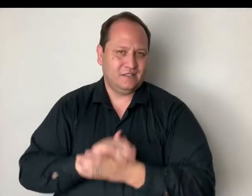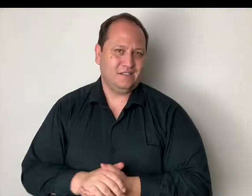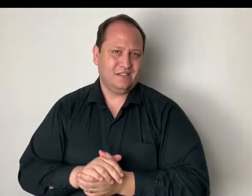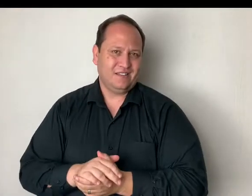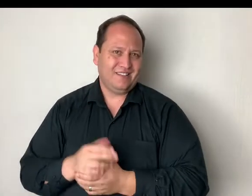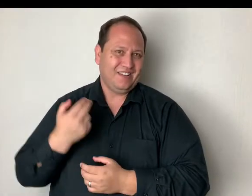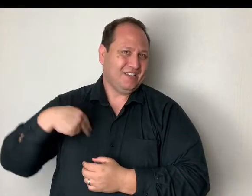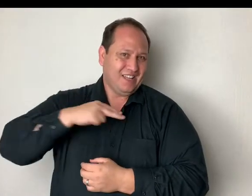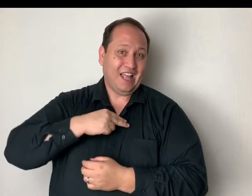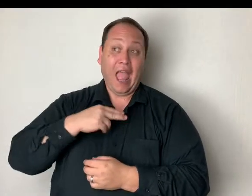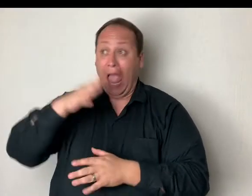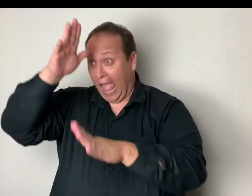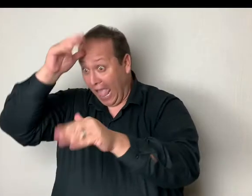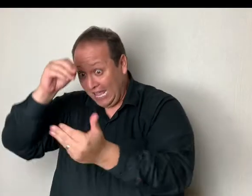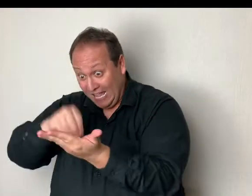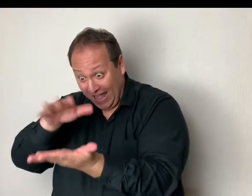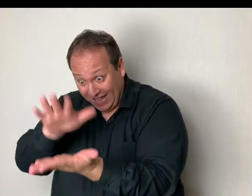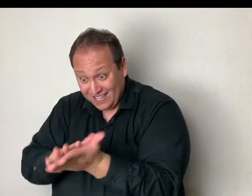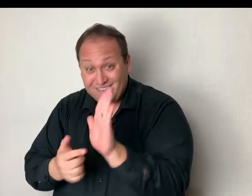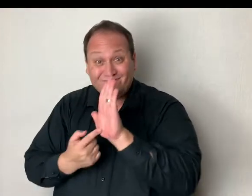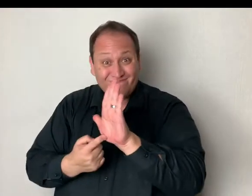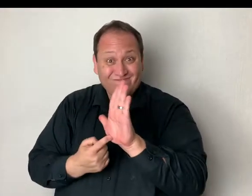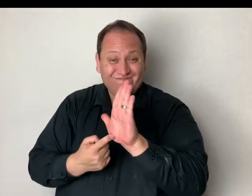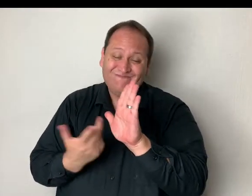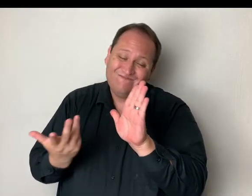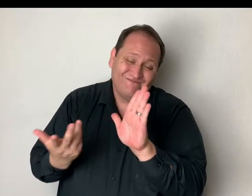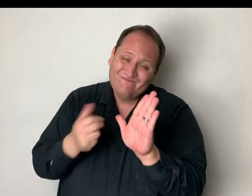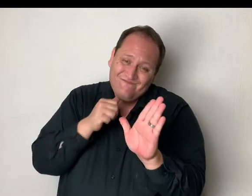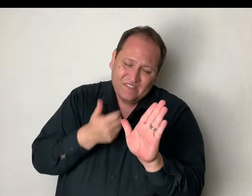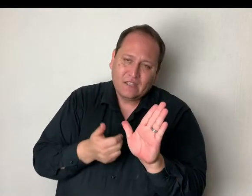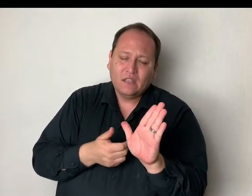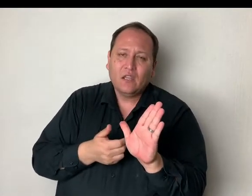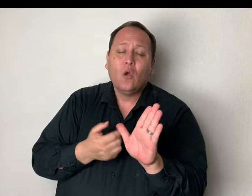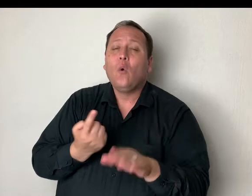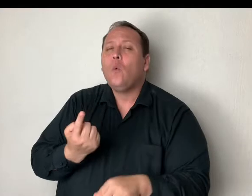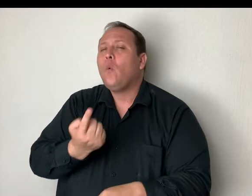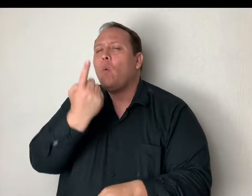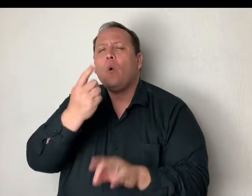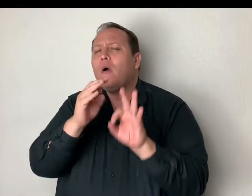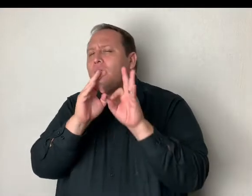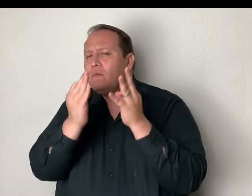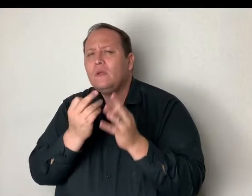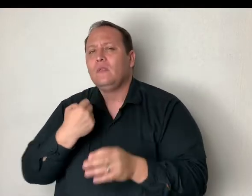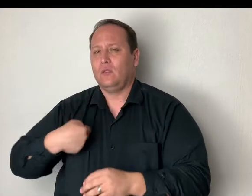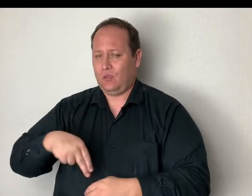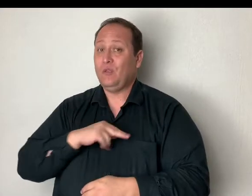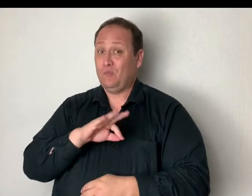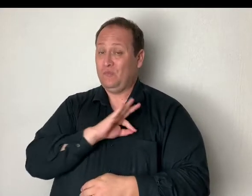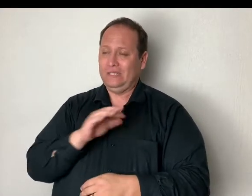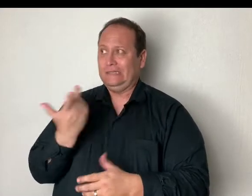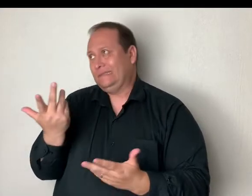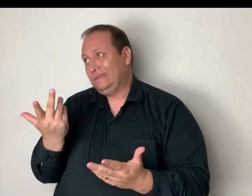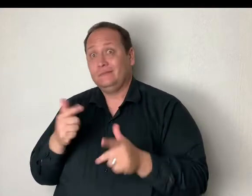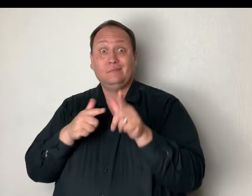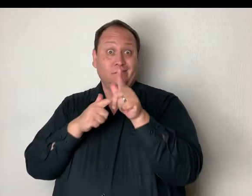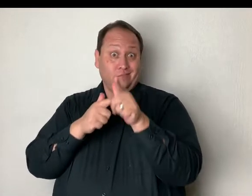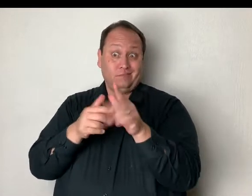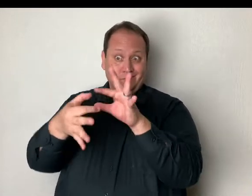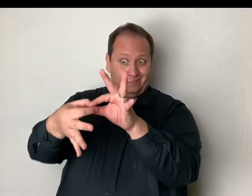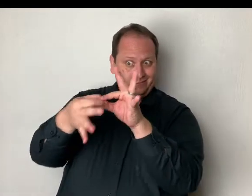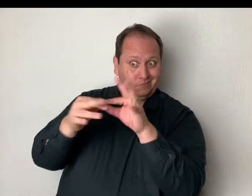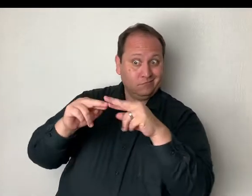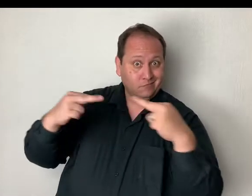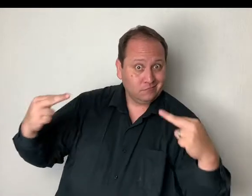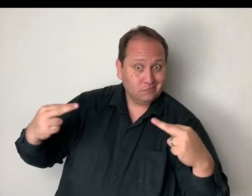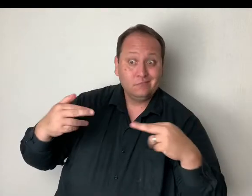of Guadalupe Hidalgo. The only way that we can maintain good relations with our neighbors to the south